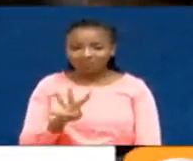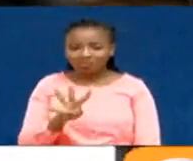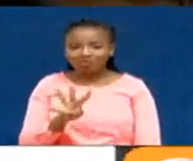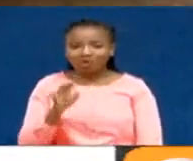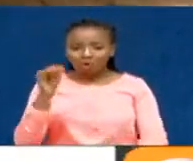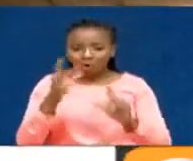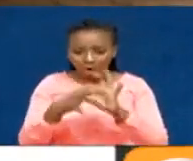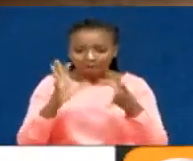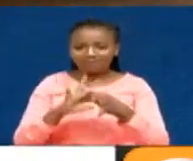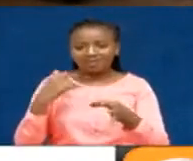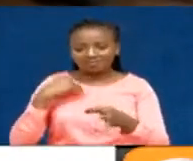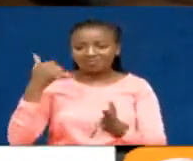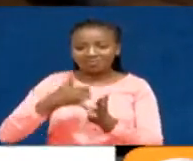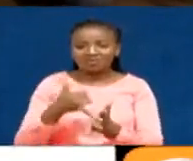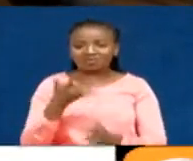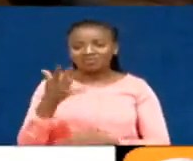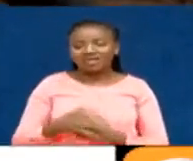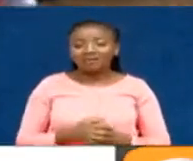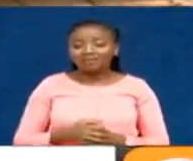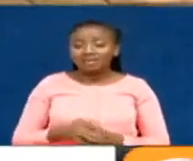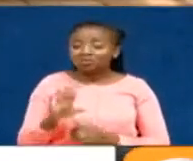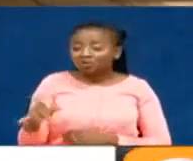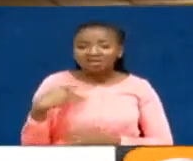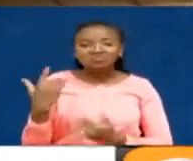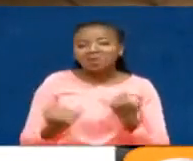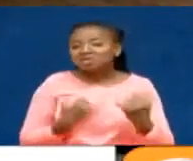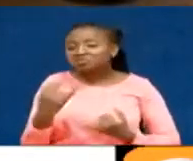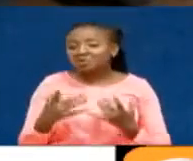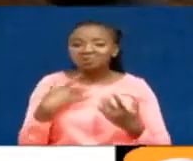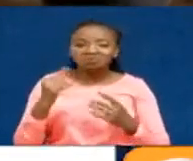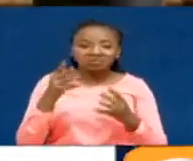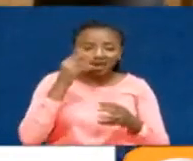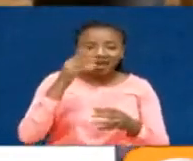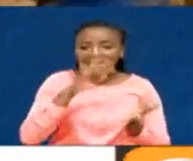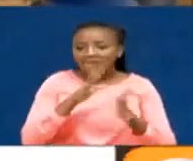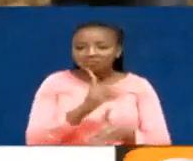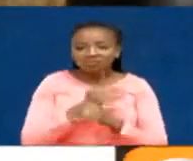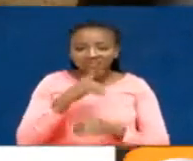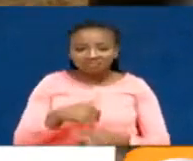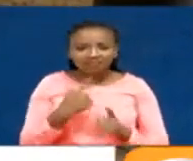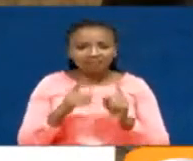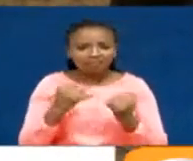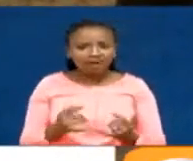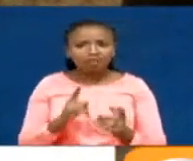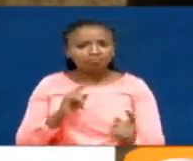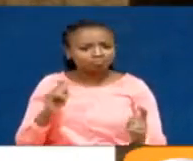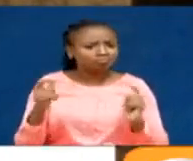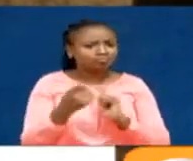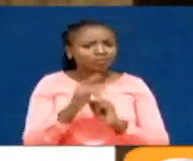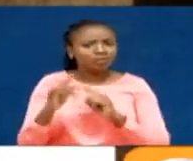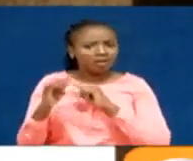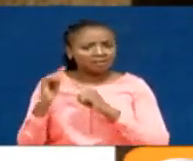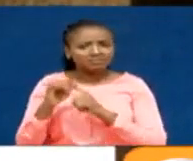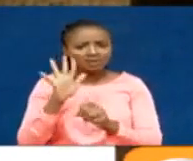2024 Olympic champion. Ah, what started out as a hobby and a way to defend yourselves has turned into a transformative